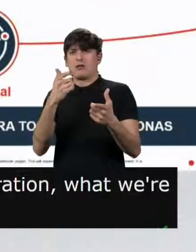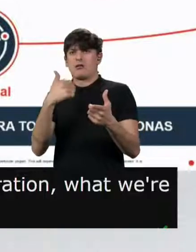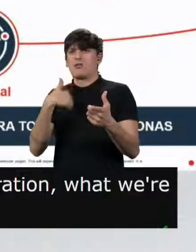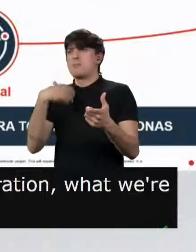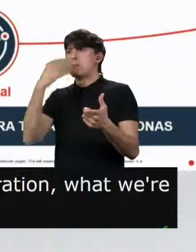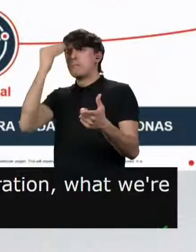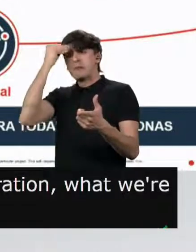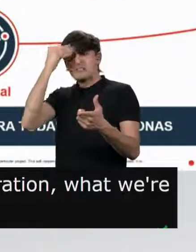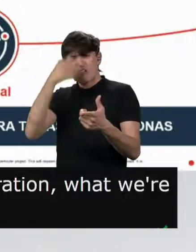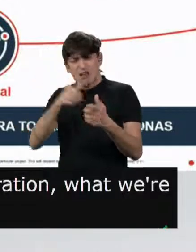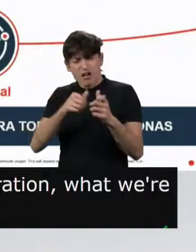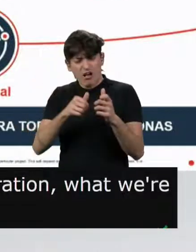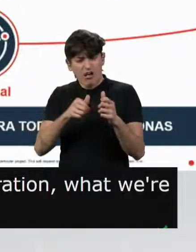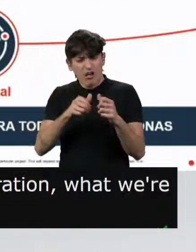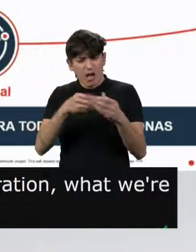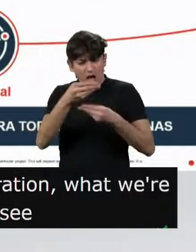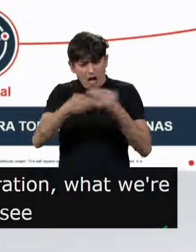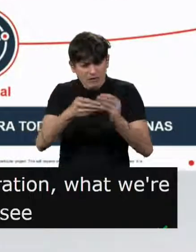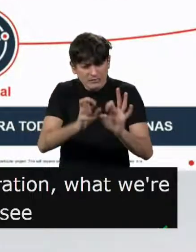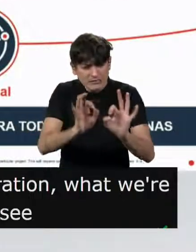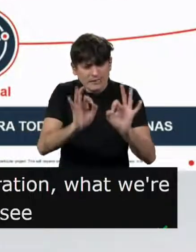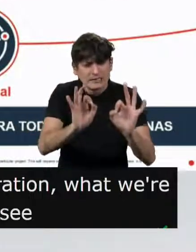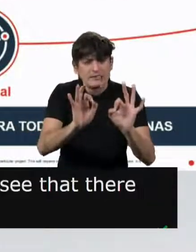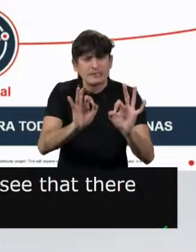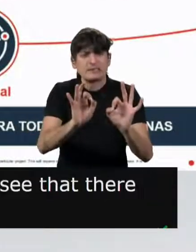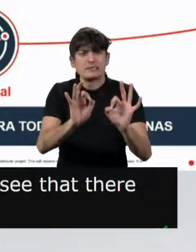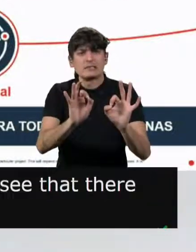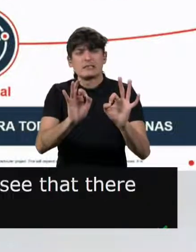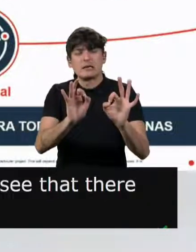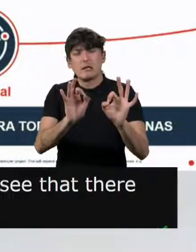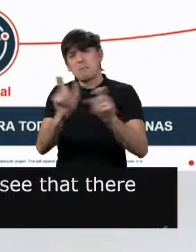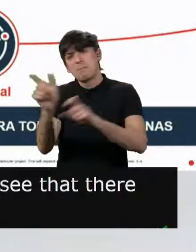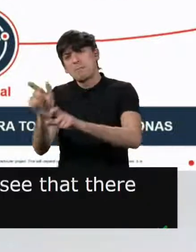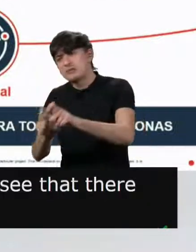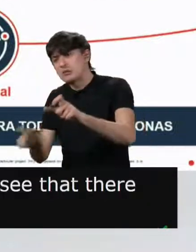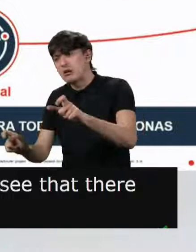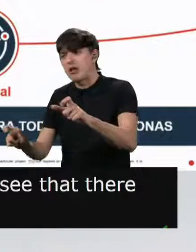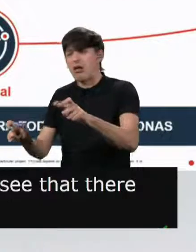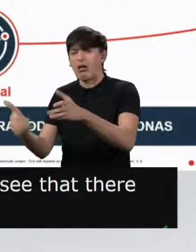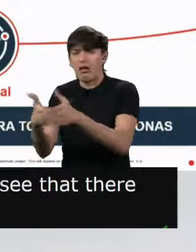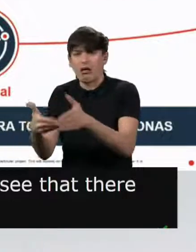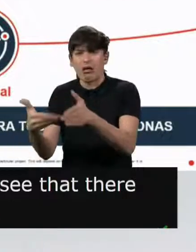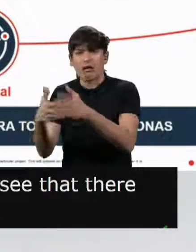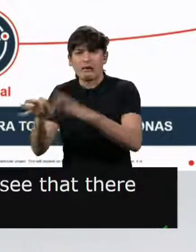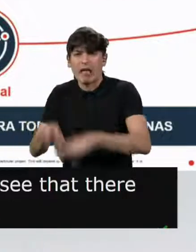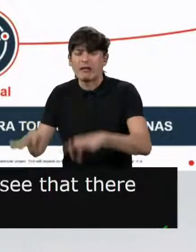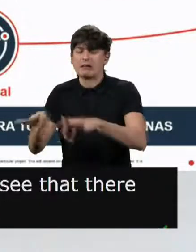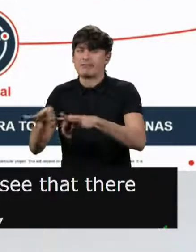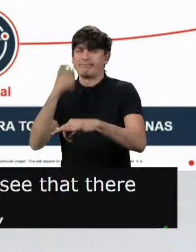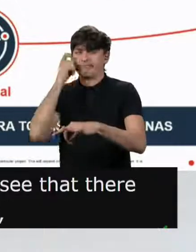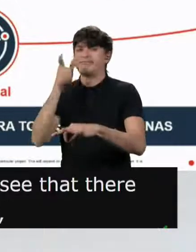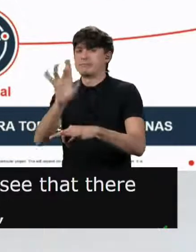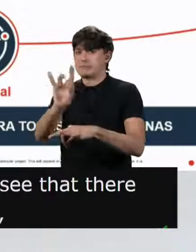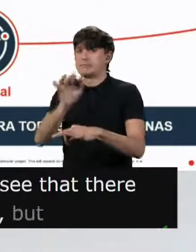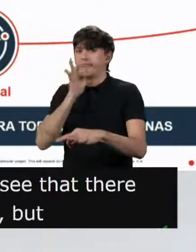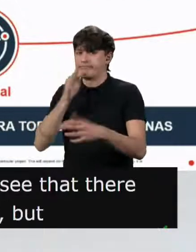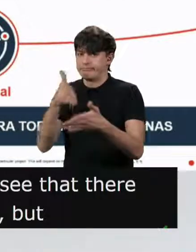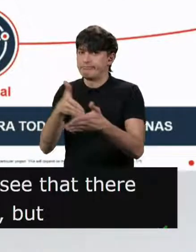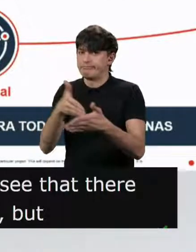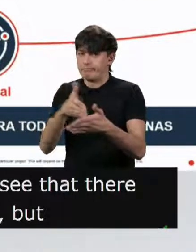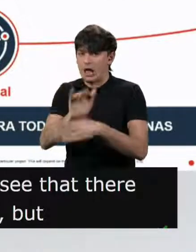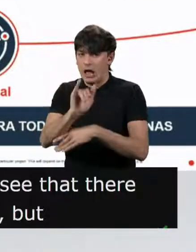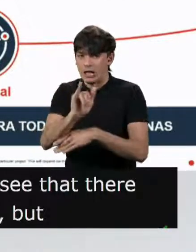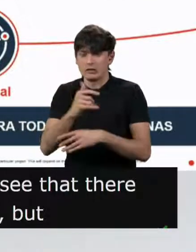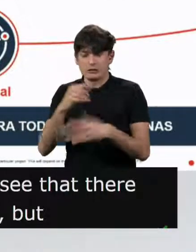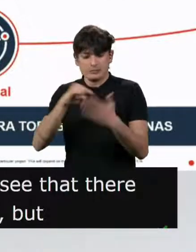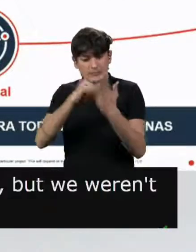are things that we thought we were doing correct, but we weren't. But we weren't taking everyone into